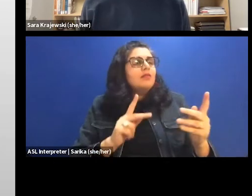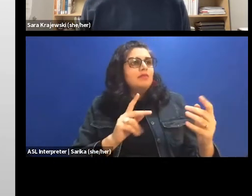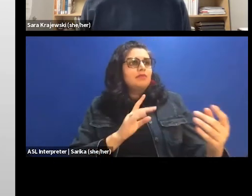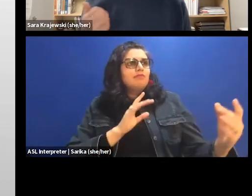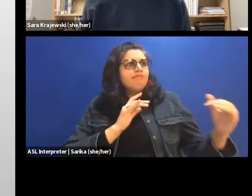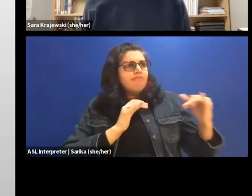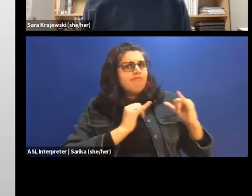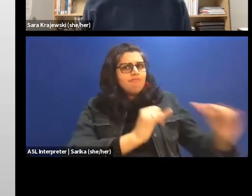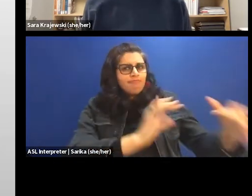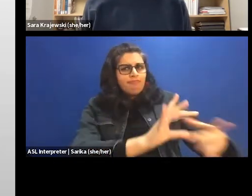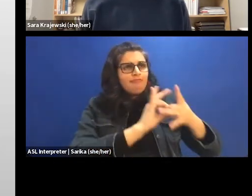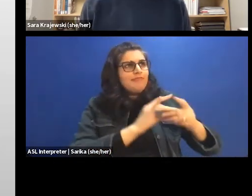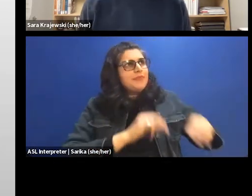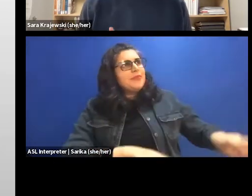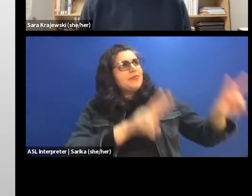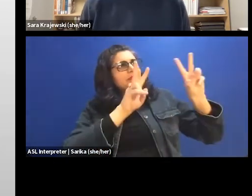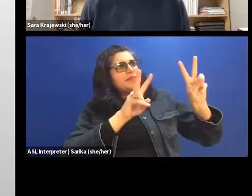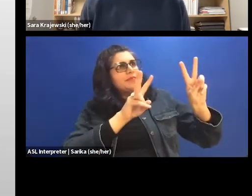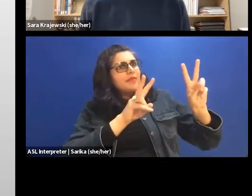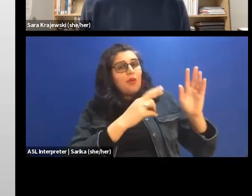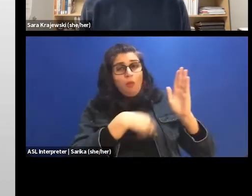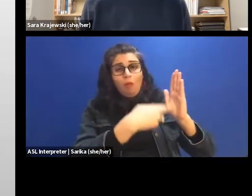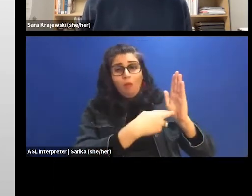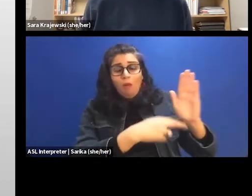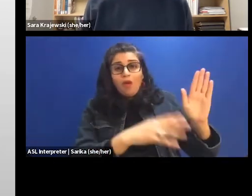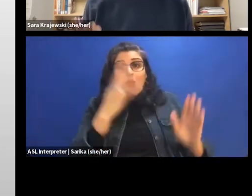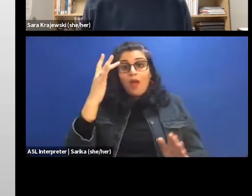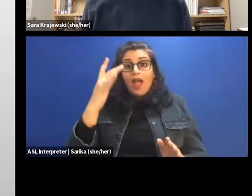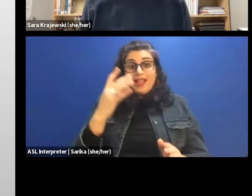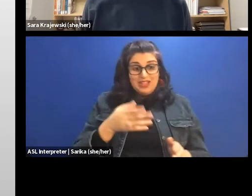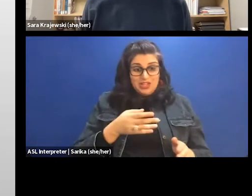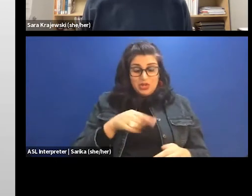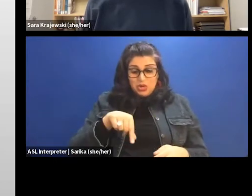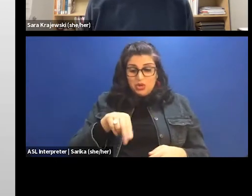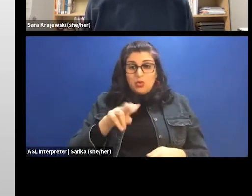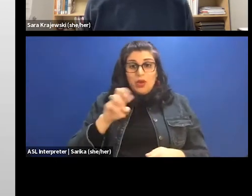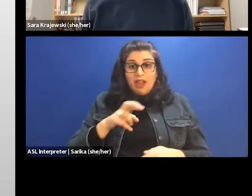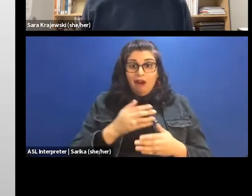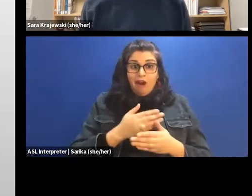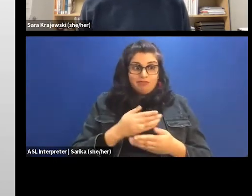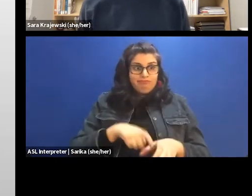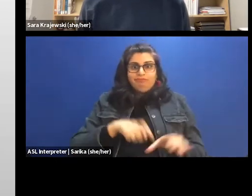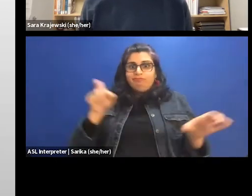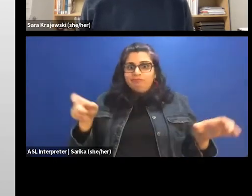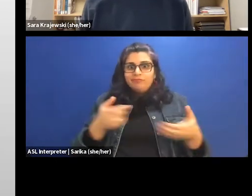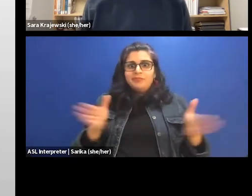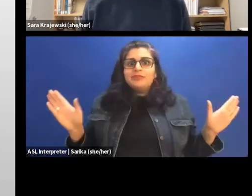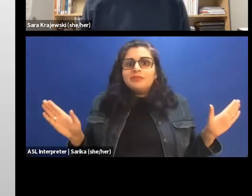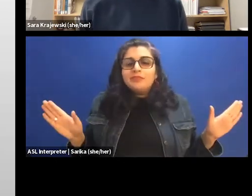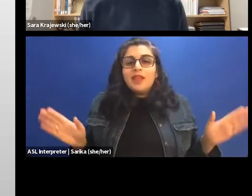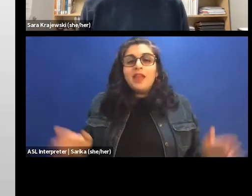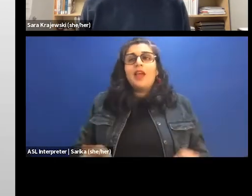as a hero and a role model because of her path-breaking queerness and her resilience in the face of chronic pain